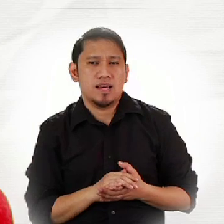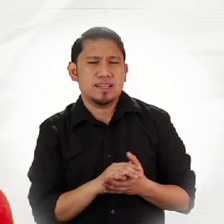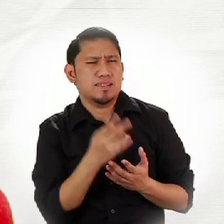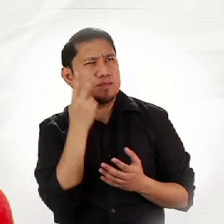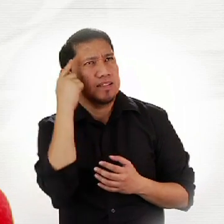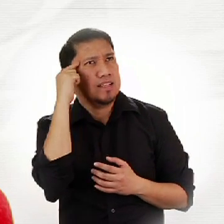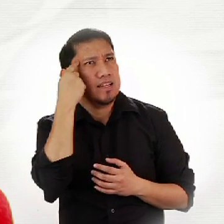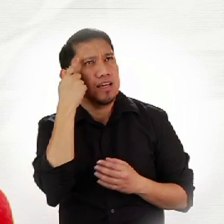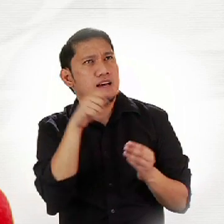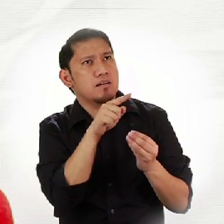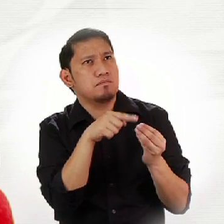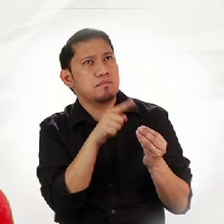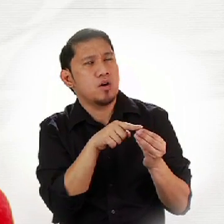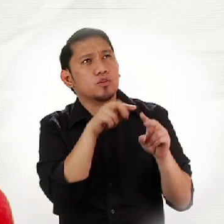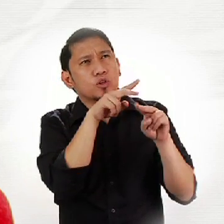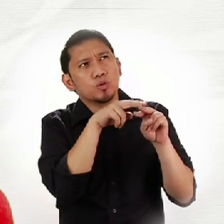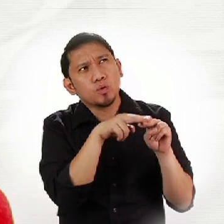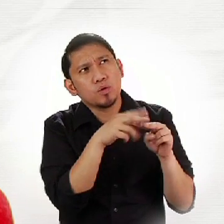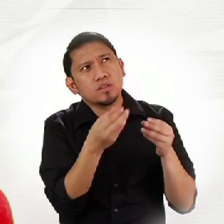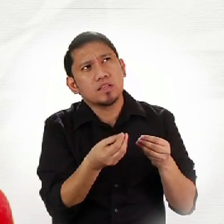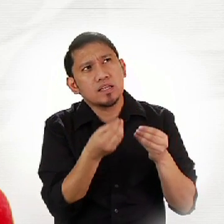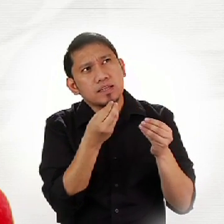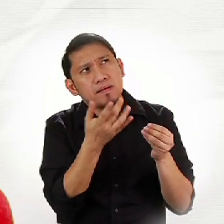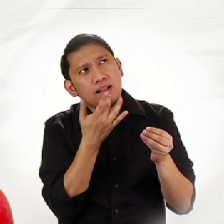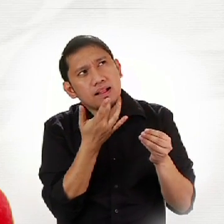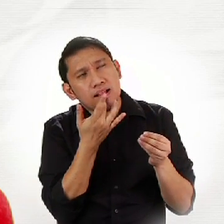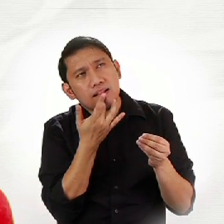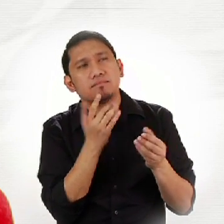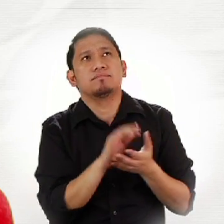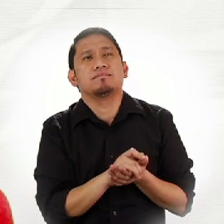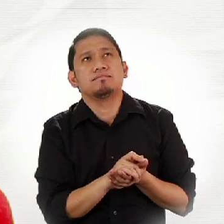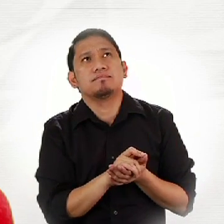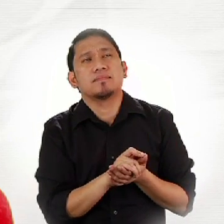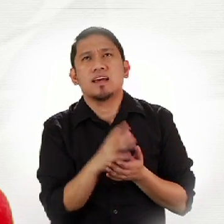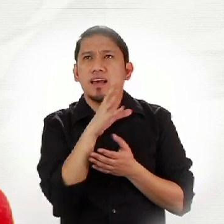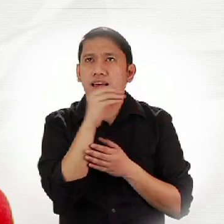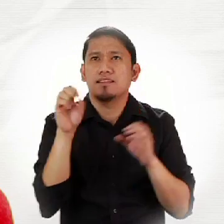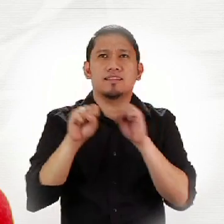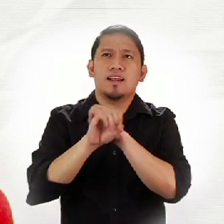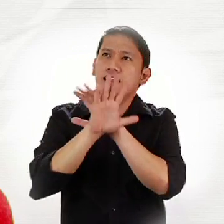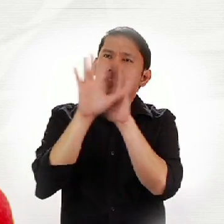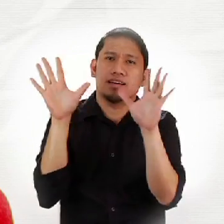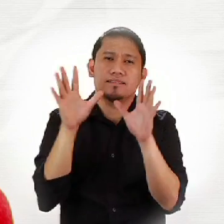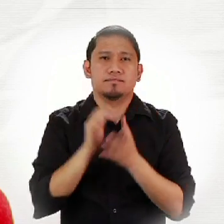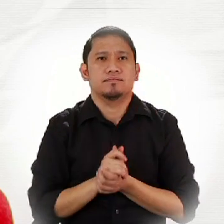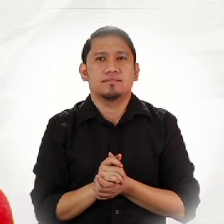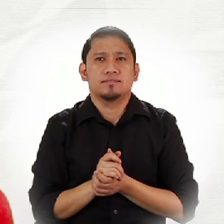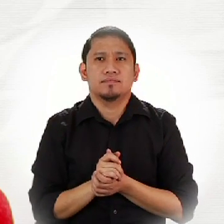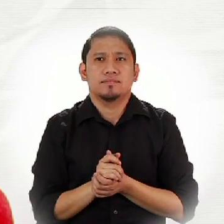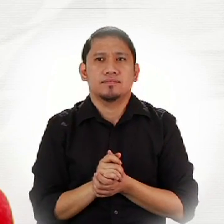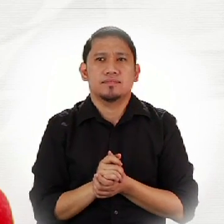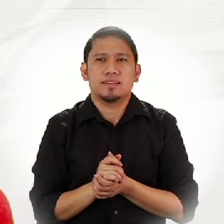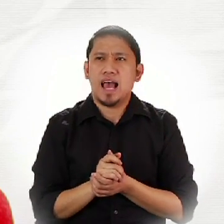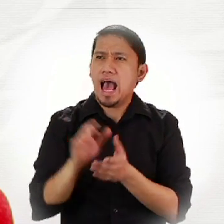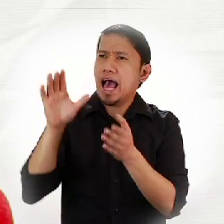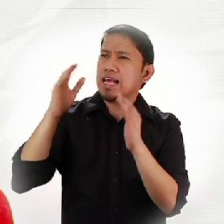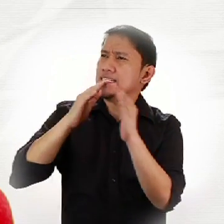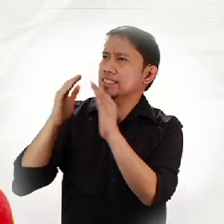salt that gives flavor and light, lamp, a city on a